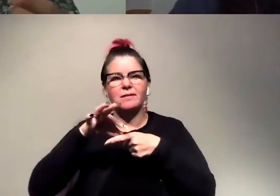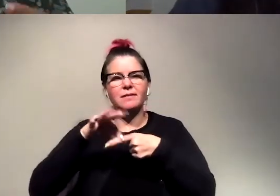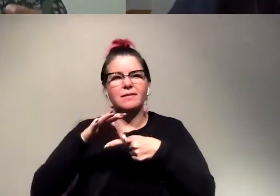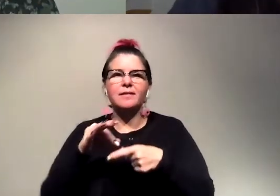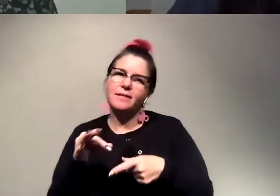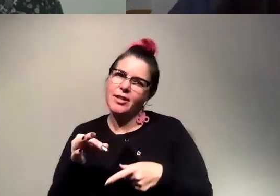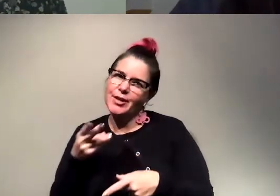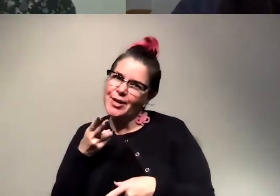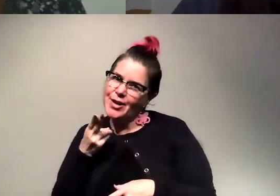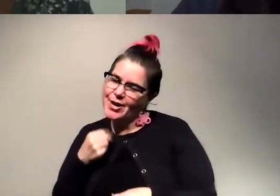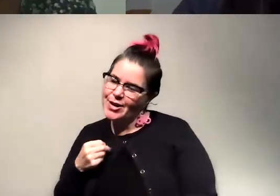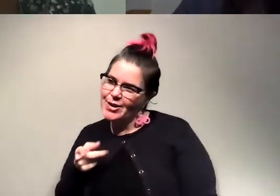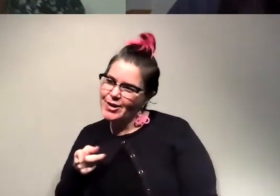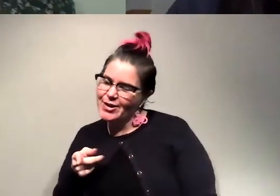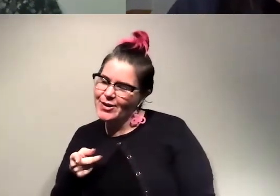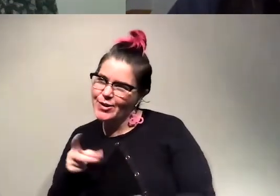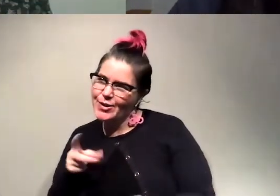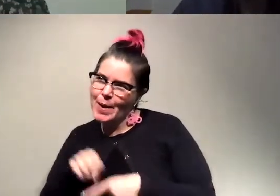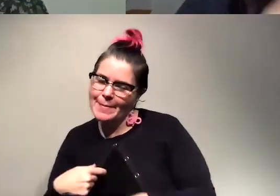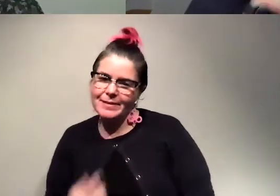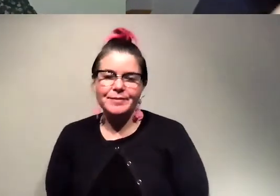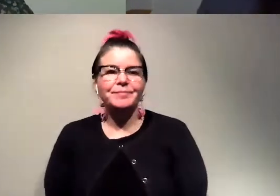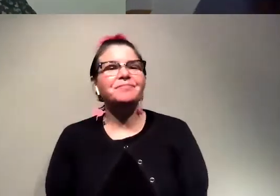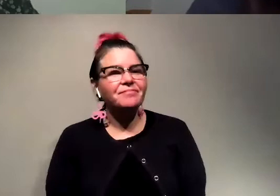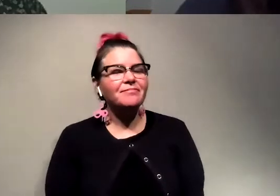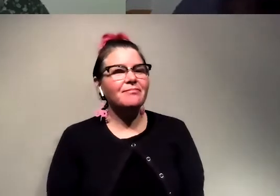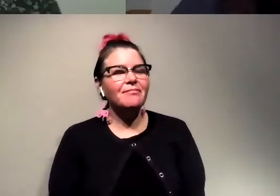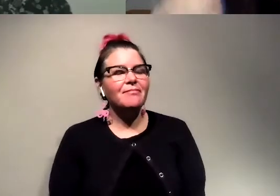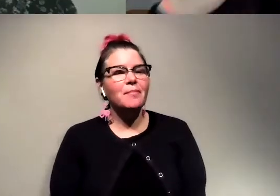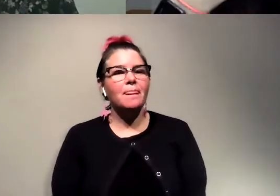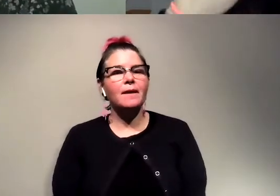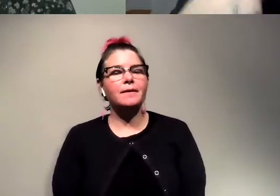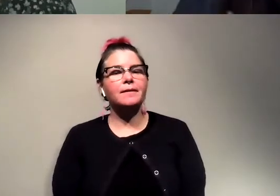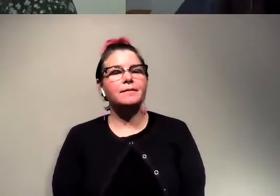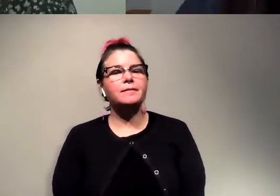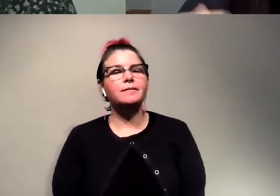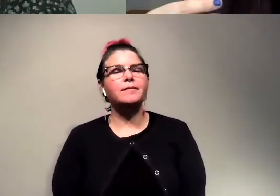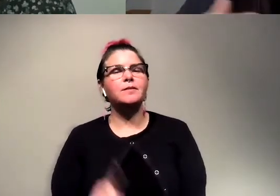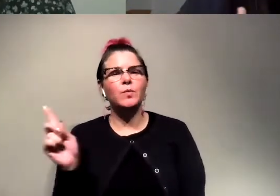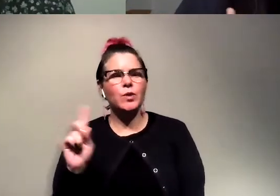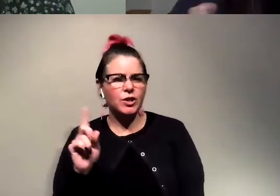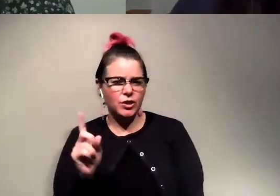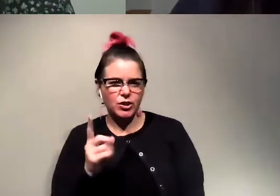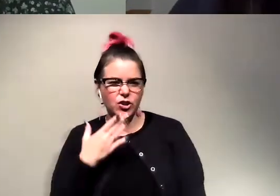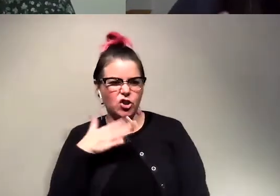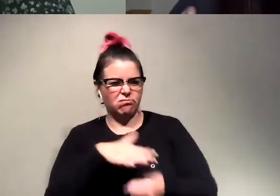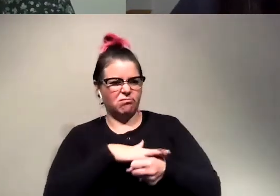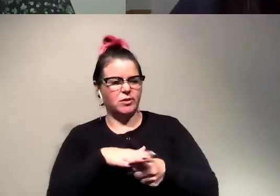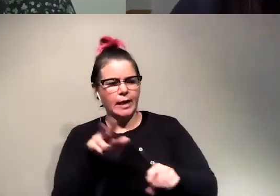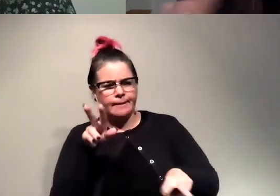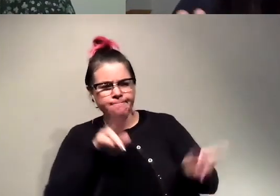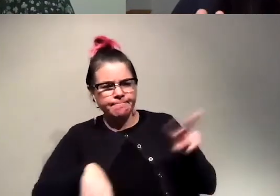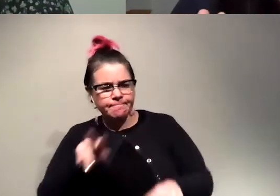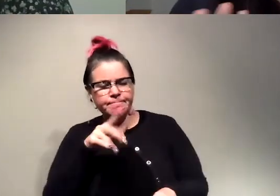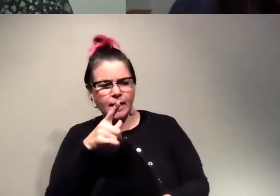got me. That's great. So where is a good place that people can observe